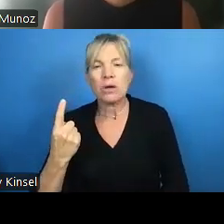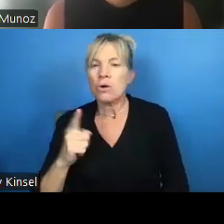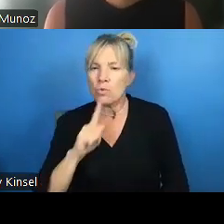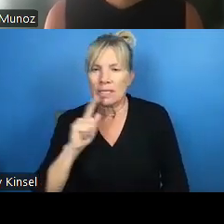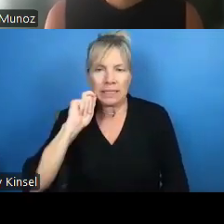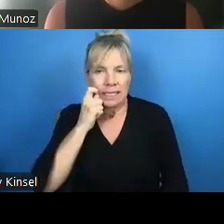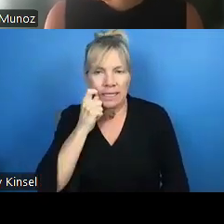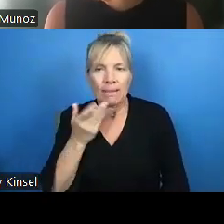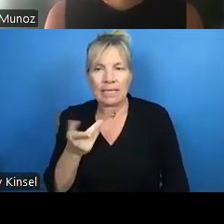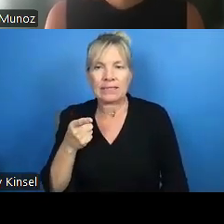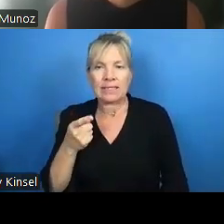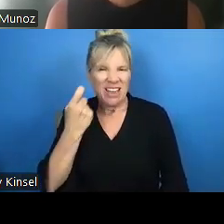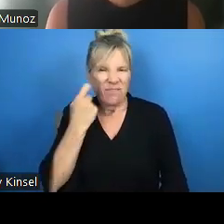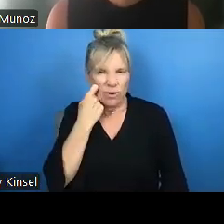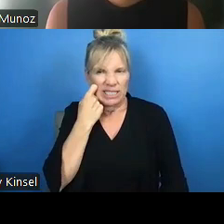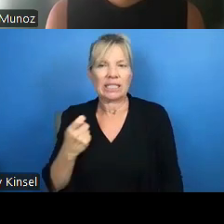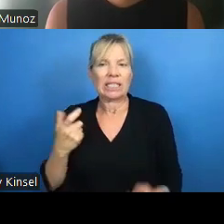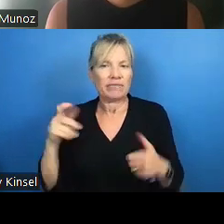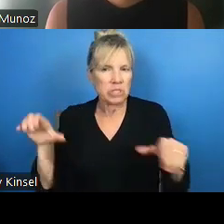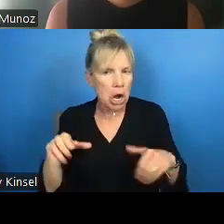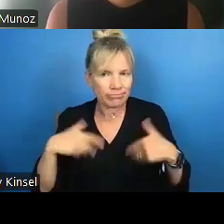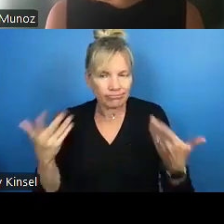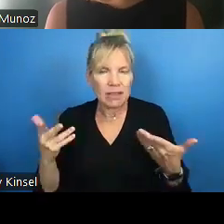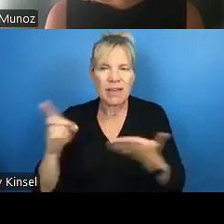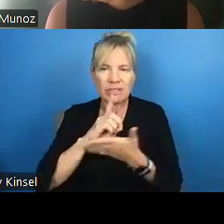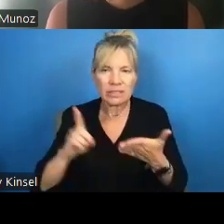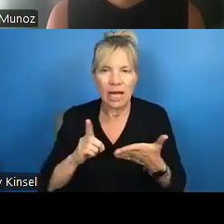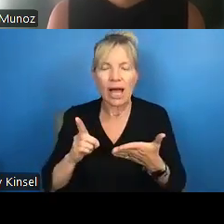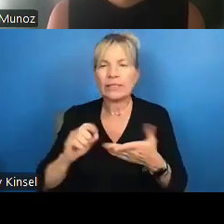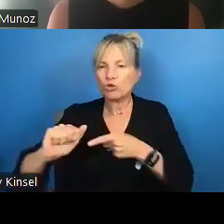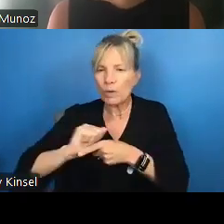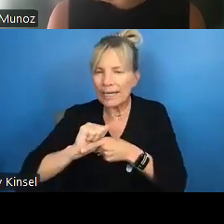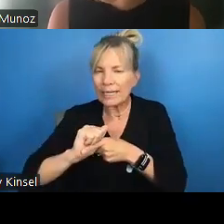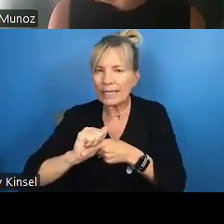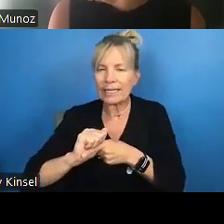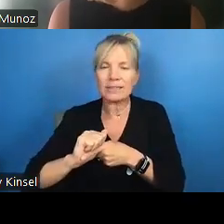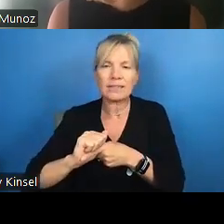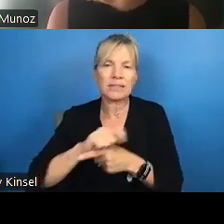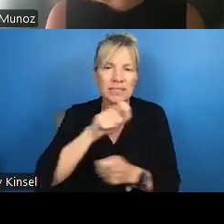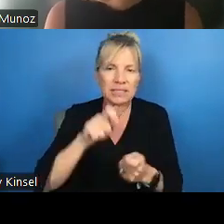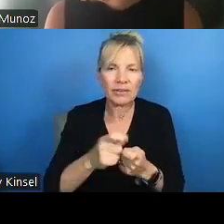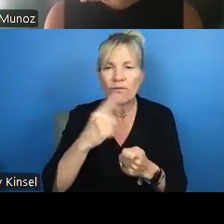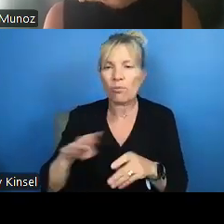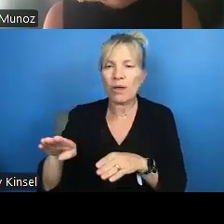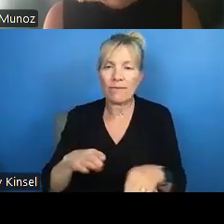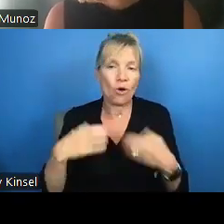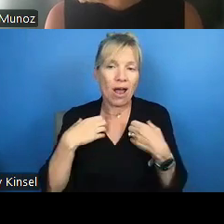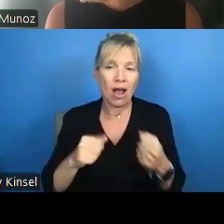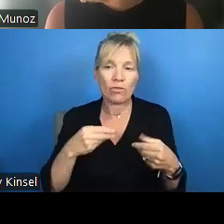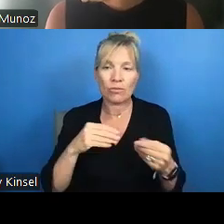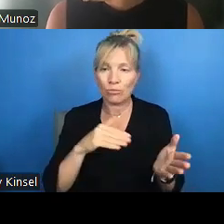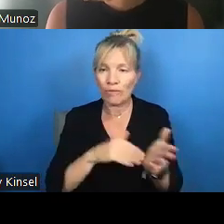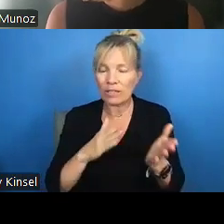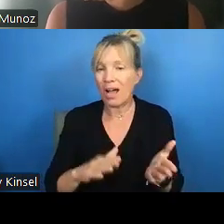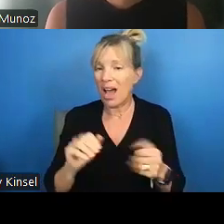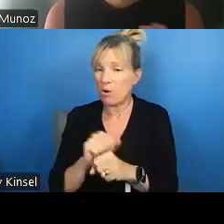that they've actually done recently is design some training specifically for our behavioral health providers on working with